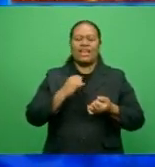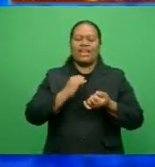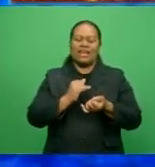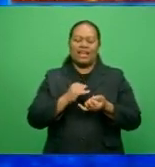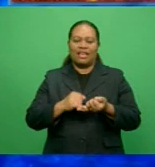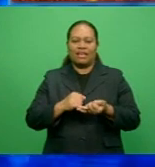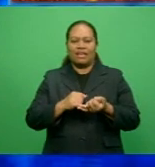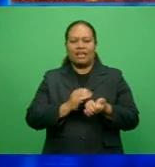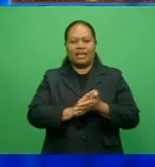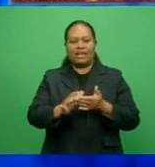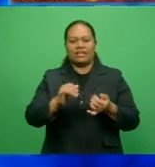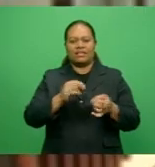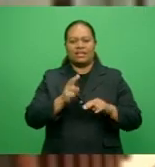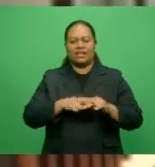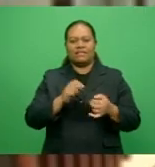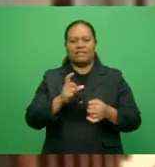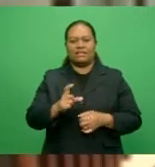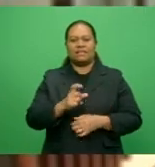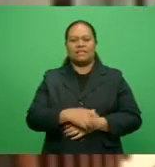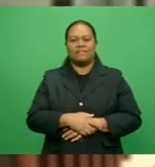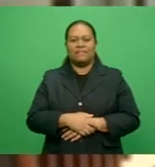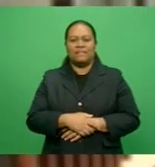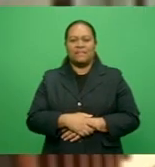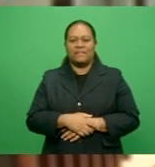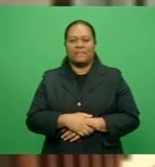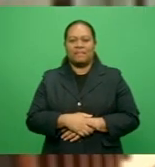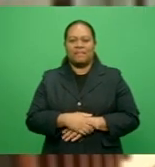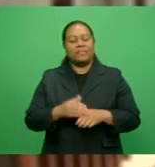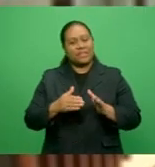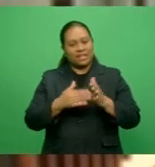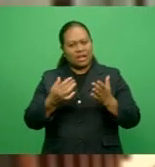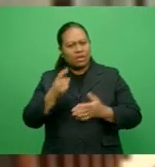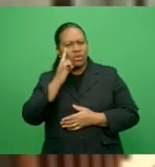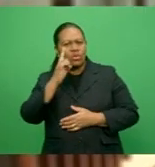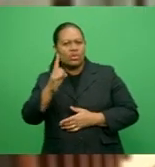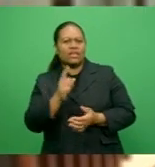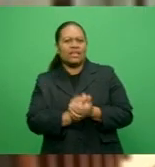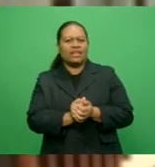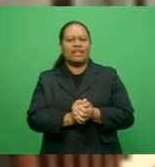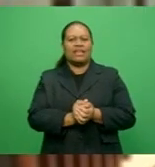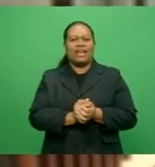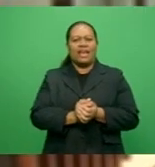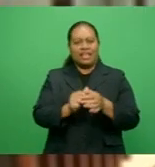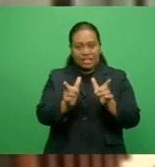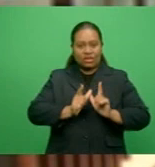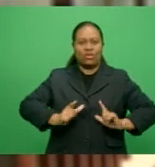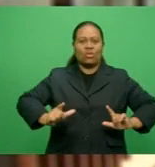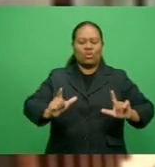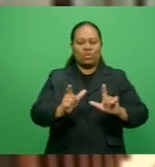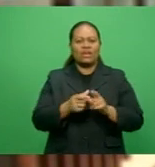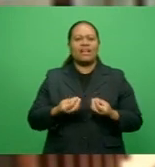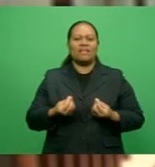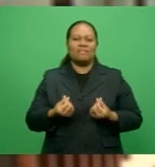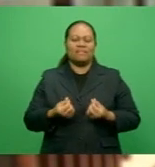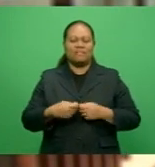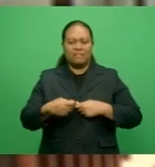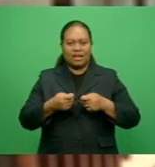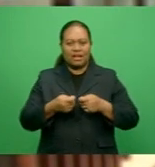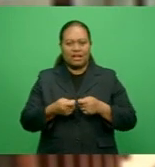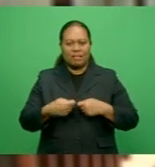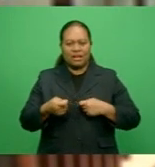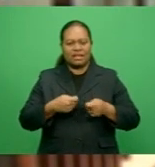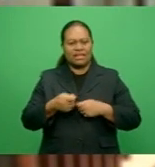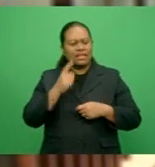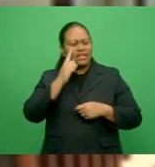with the latest from the money market. Let's look at the latest in the forex markets. The offered tone around the